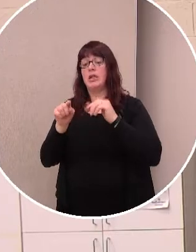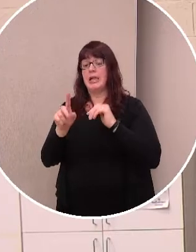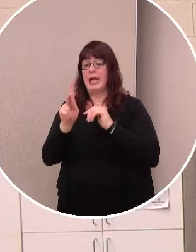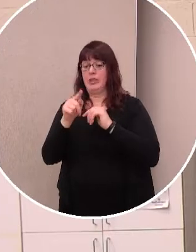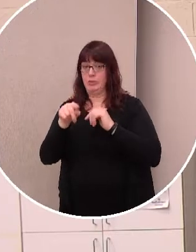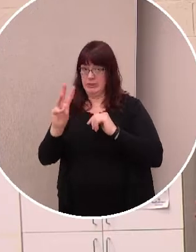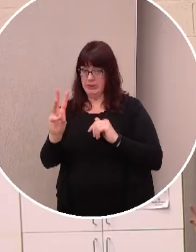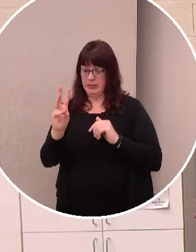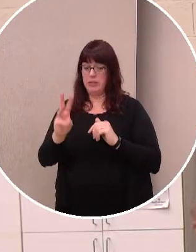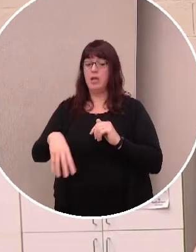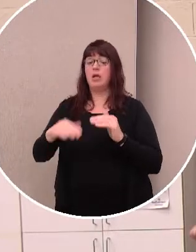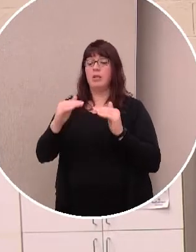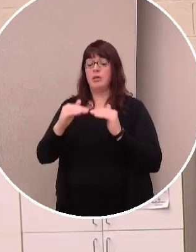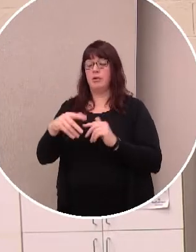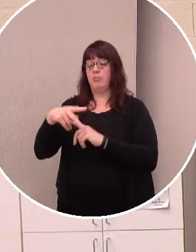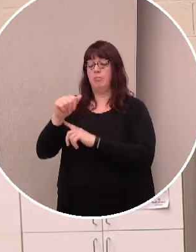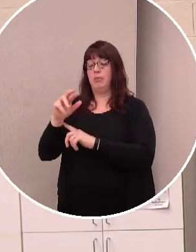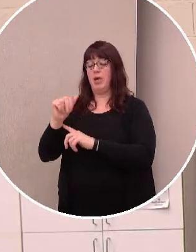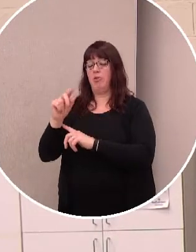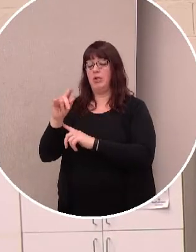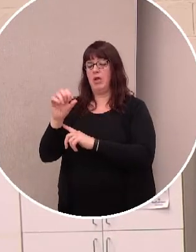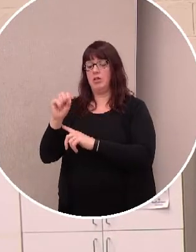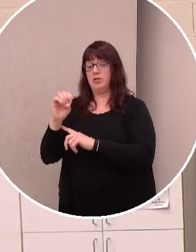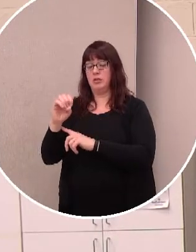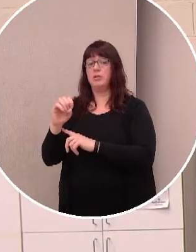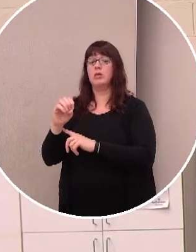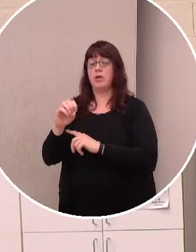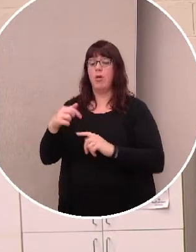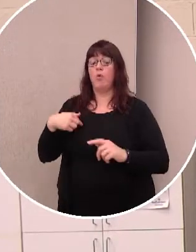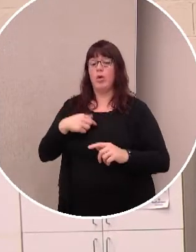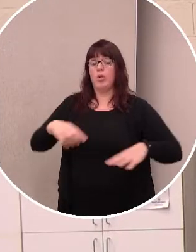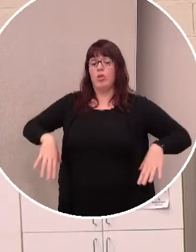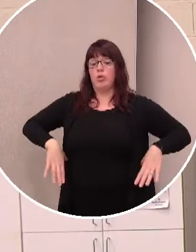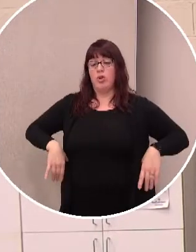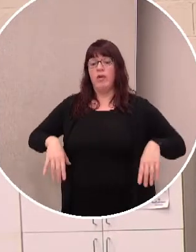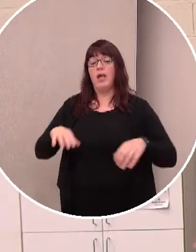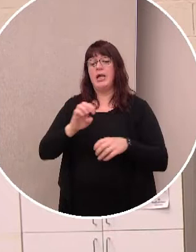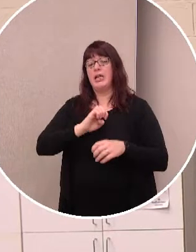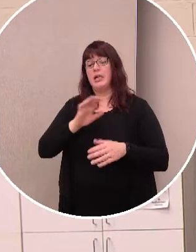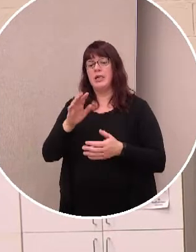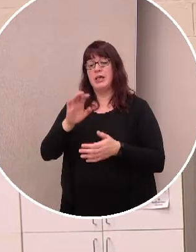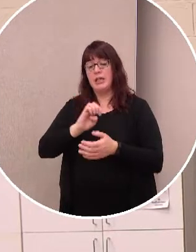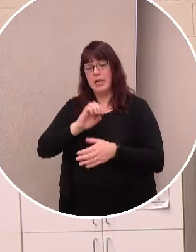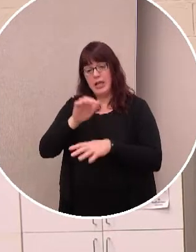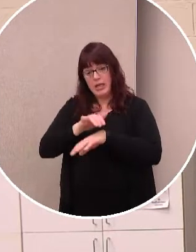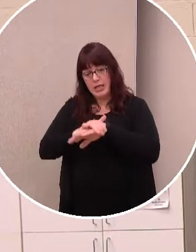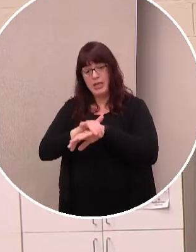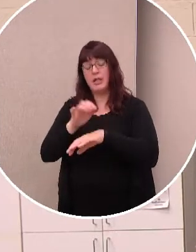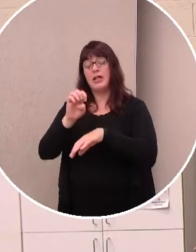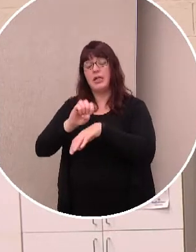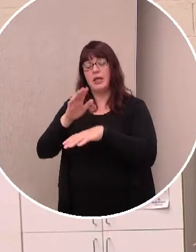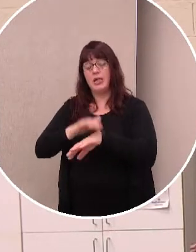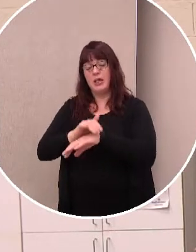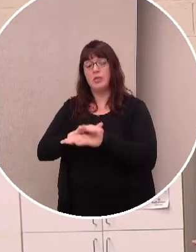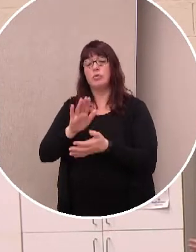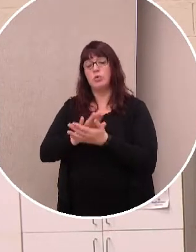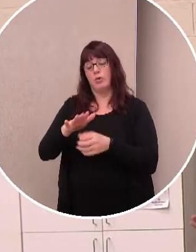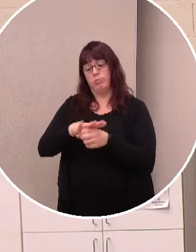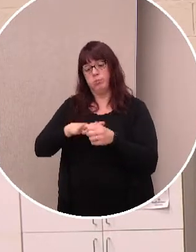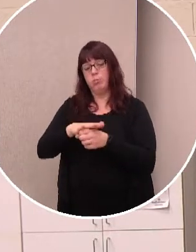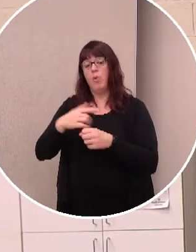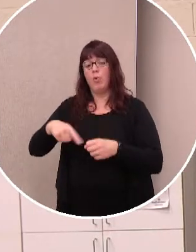to 6, Paradise. Whereas the Newfoundland and Labrador English School District is committed to providing the best